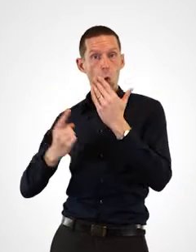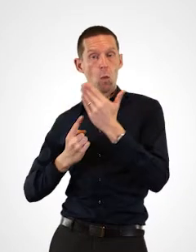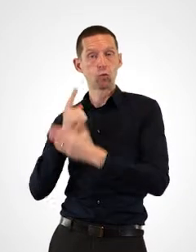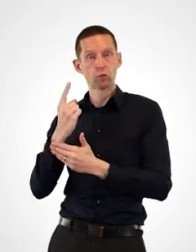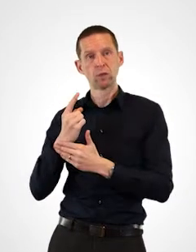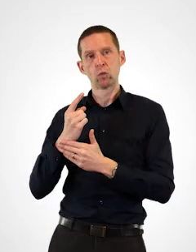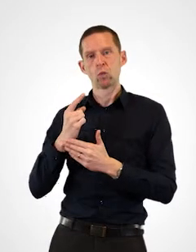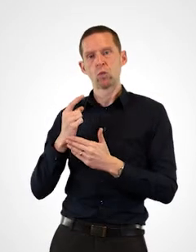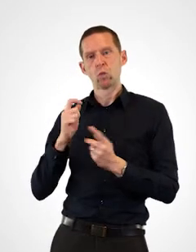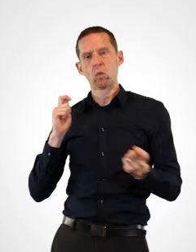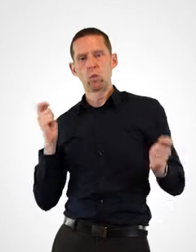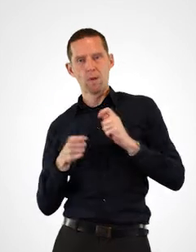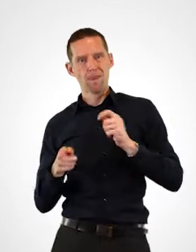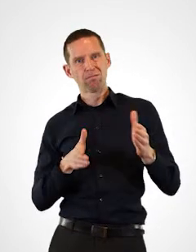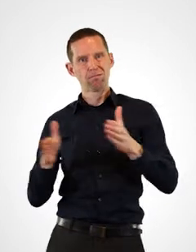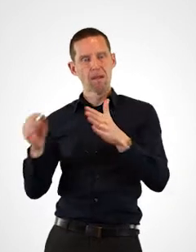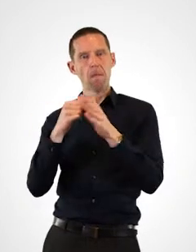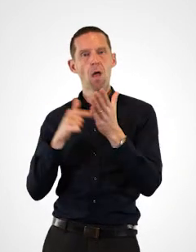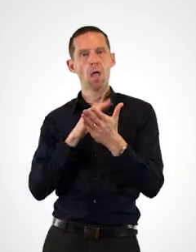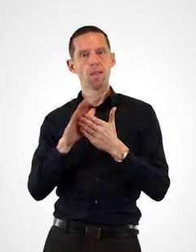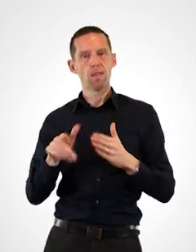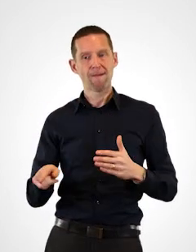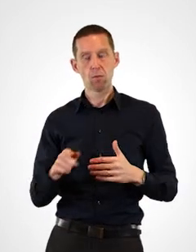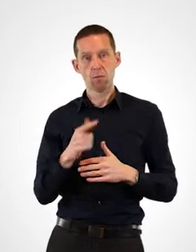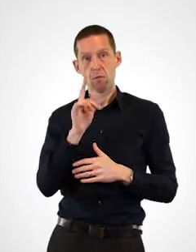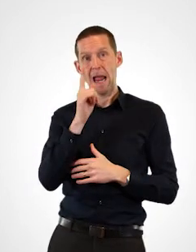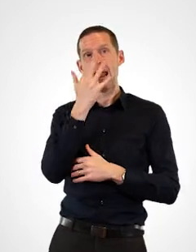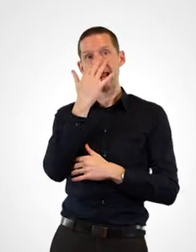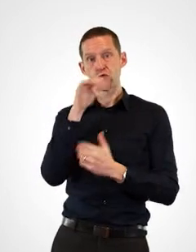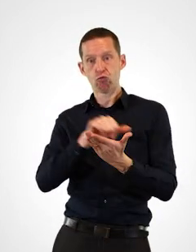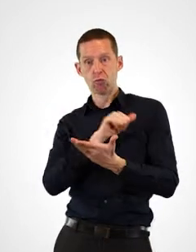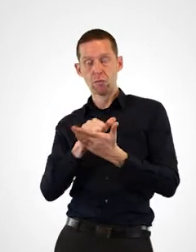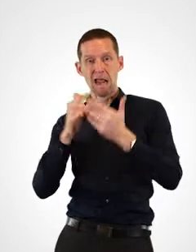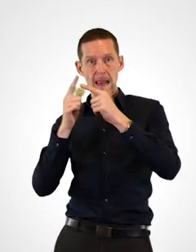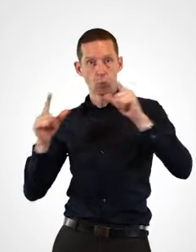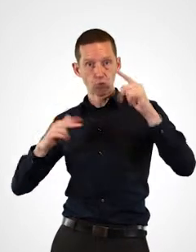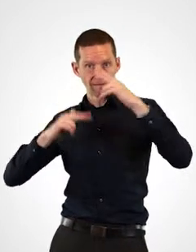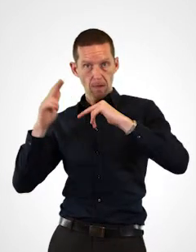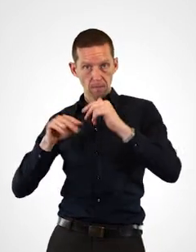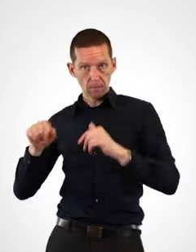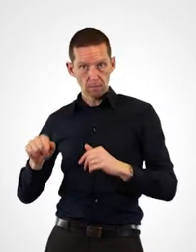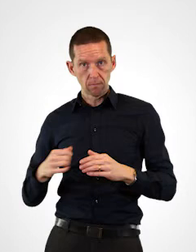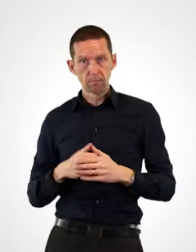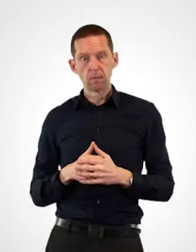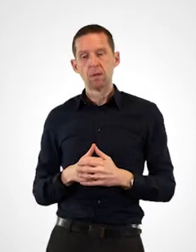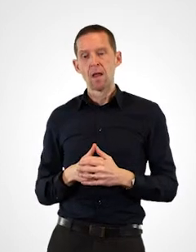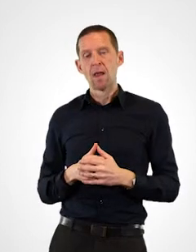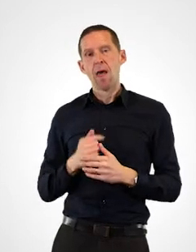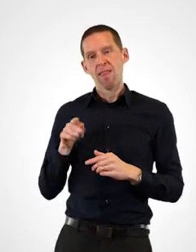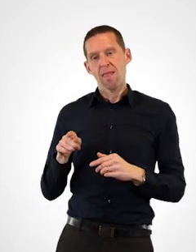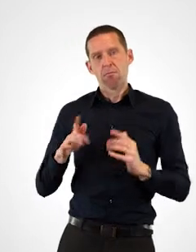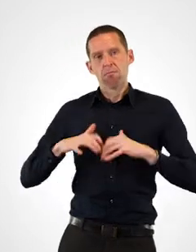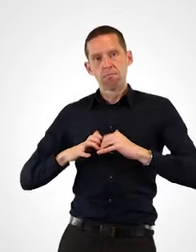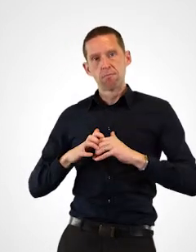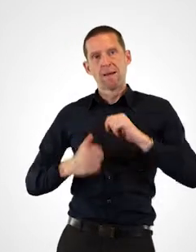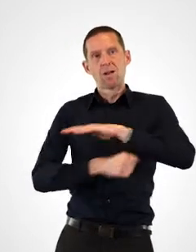for shifting this path for age-appropriate language development that we are going to suggest sets the foundation or